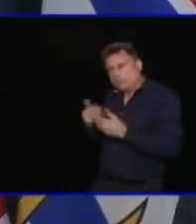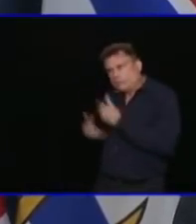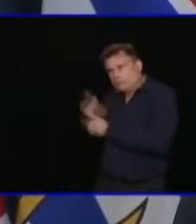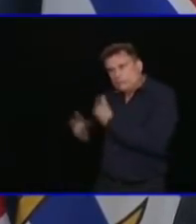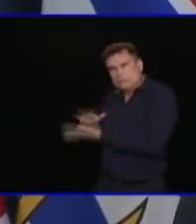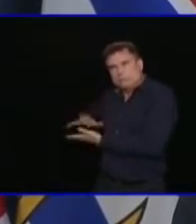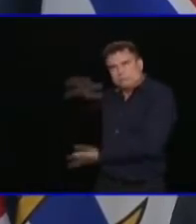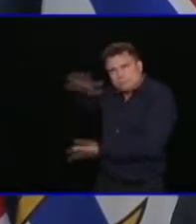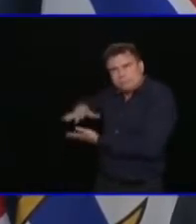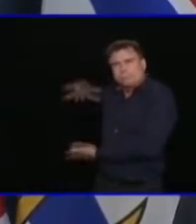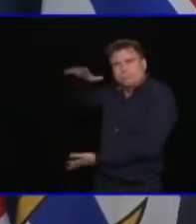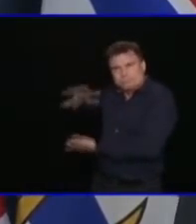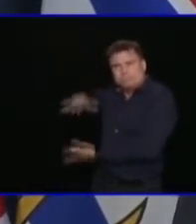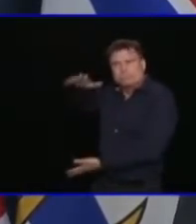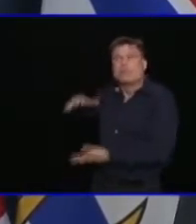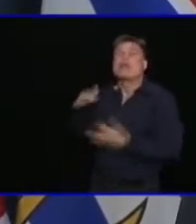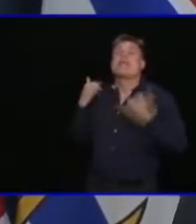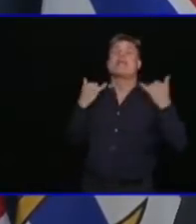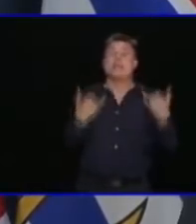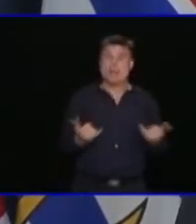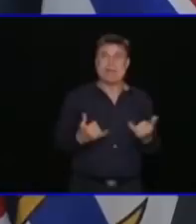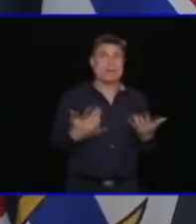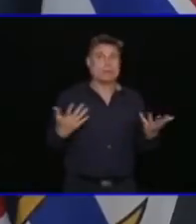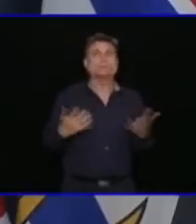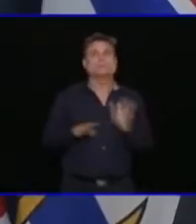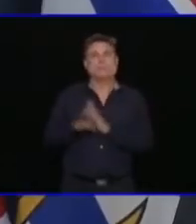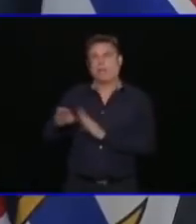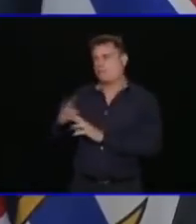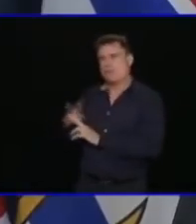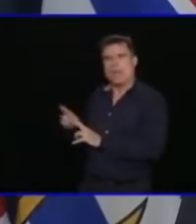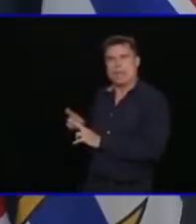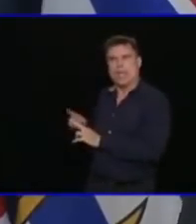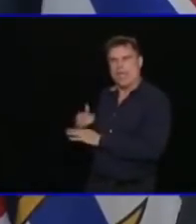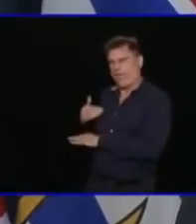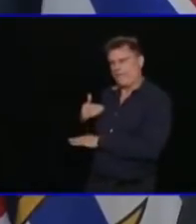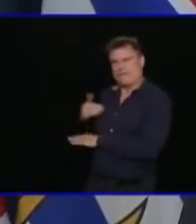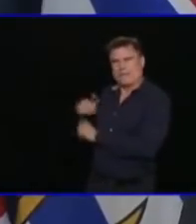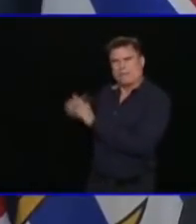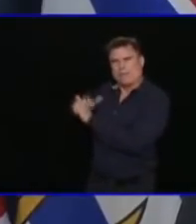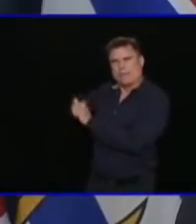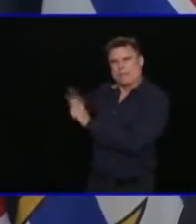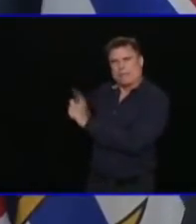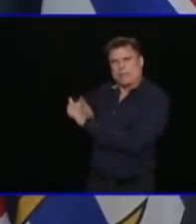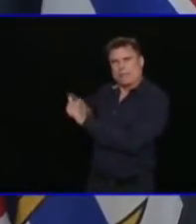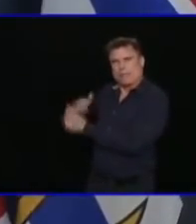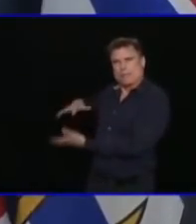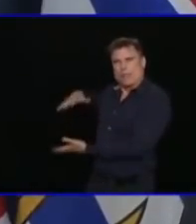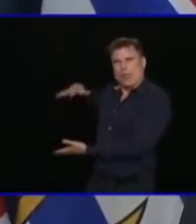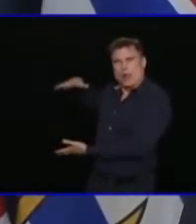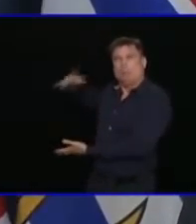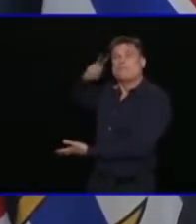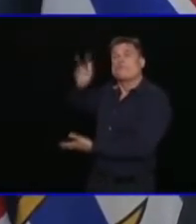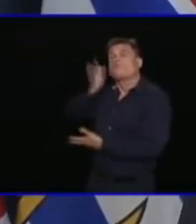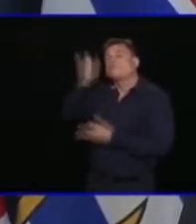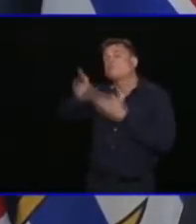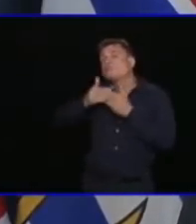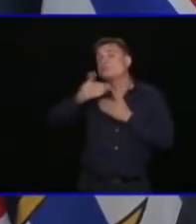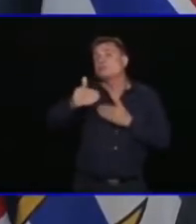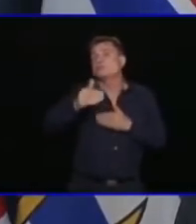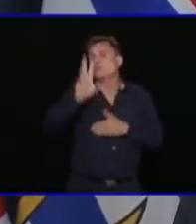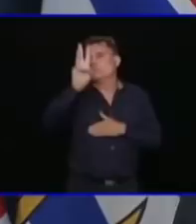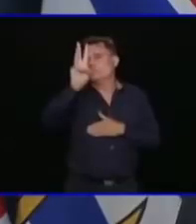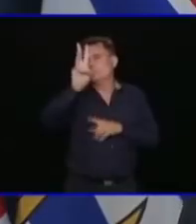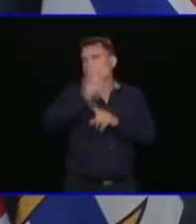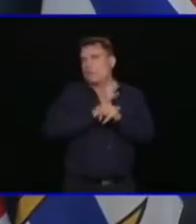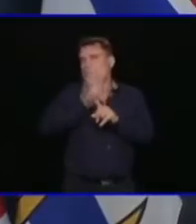help forecast demand for PPE for the next 6 to 9 months to help inform us of stockpile targets. We have based the modeling on our